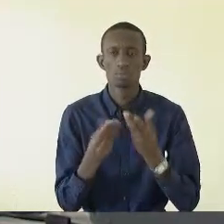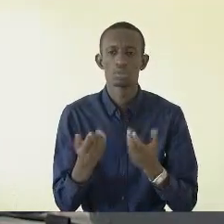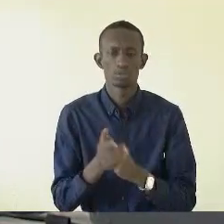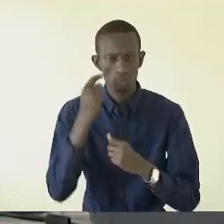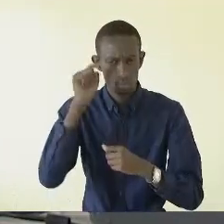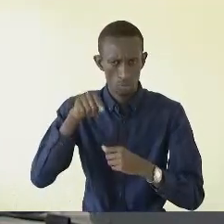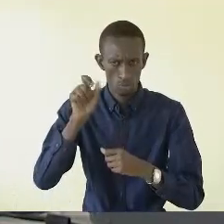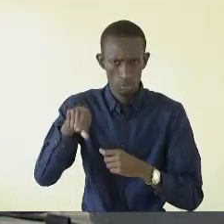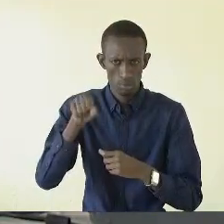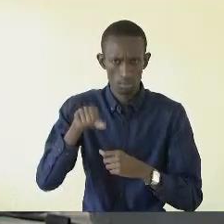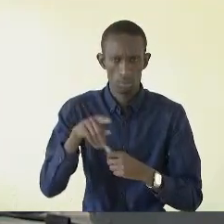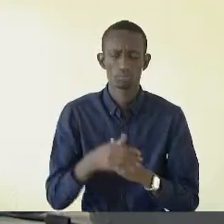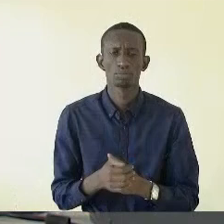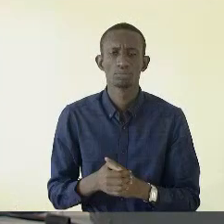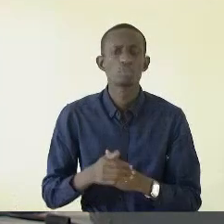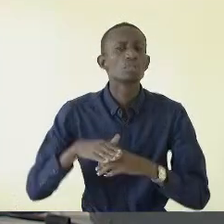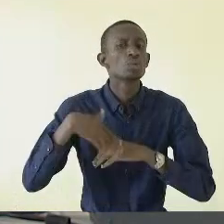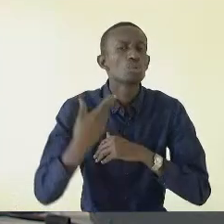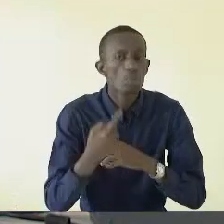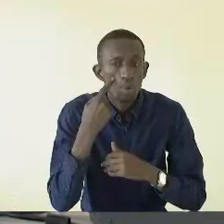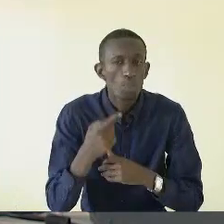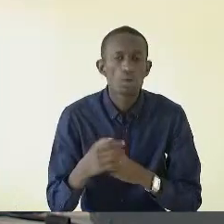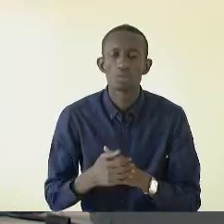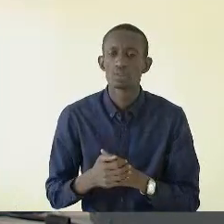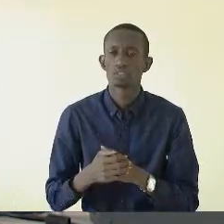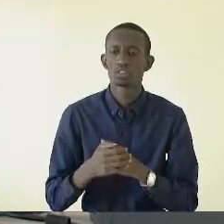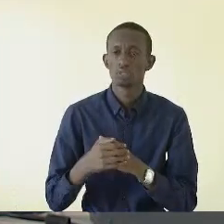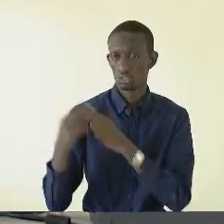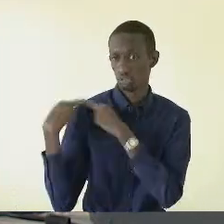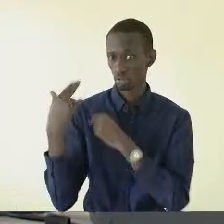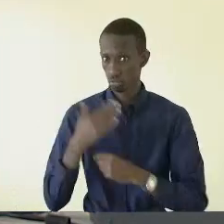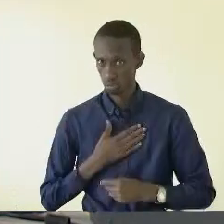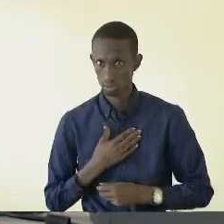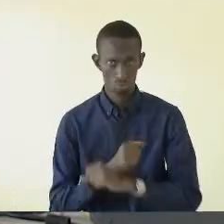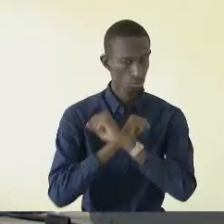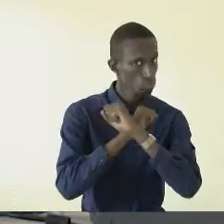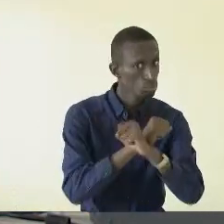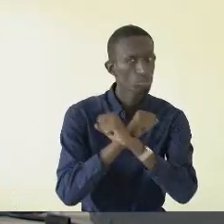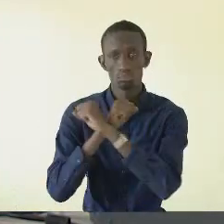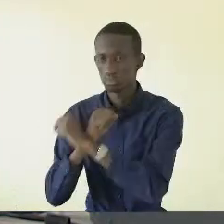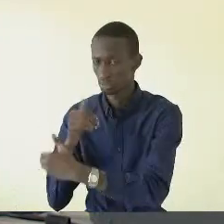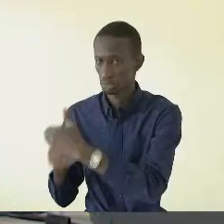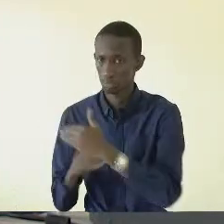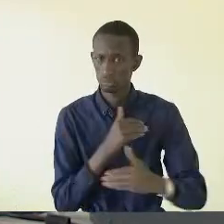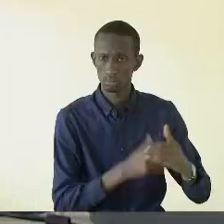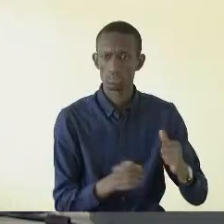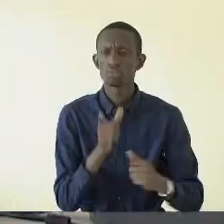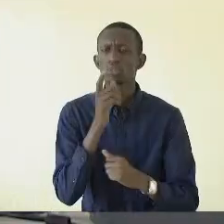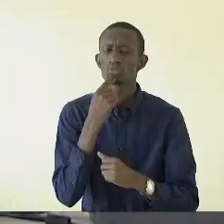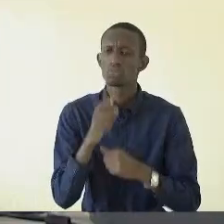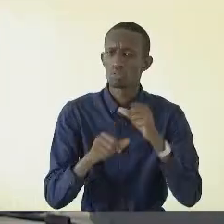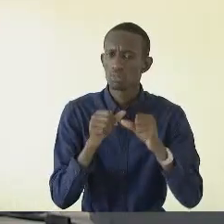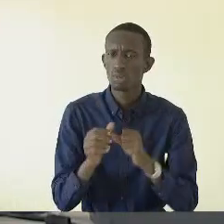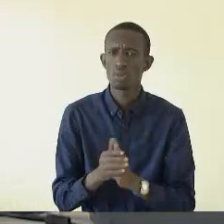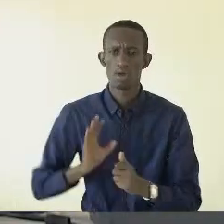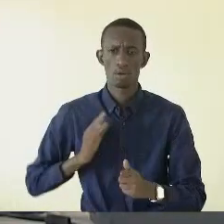Now, after seeing our responsibility of protecting our environment, let us talk about our lesson